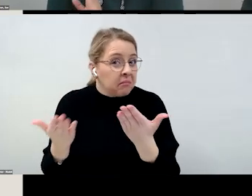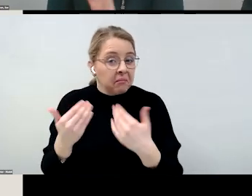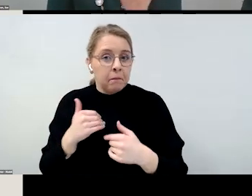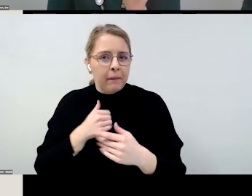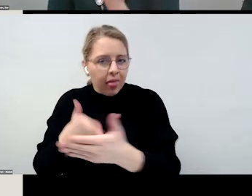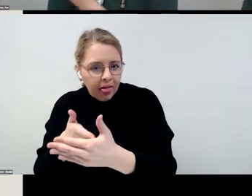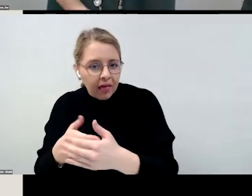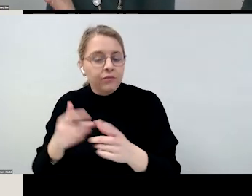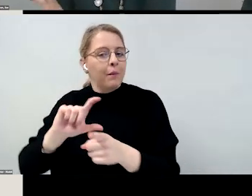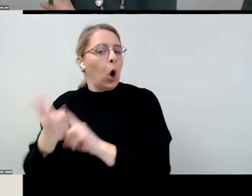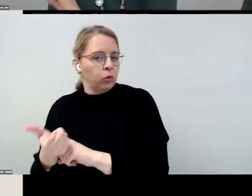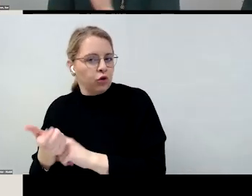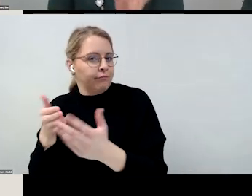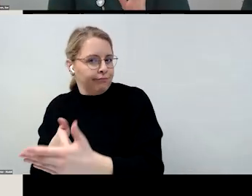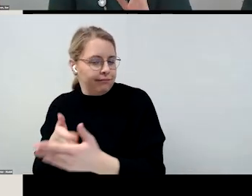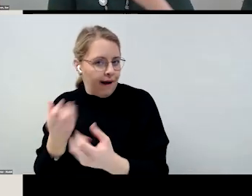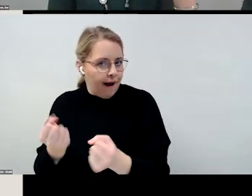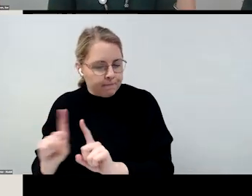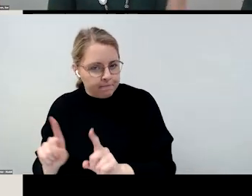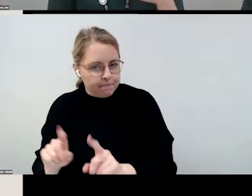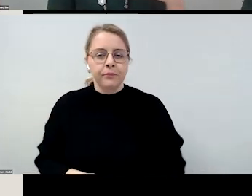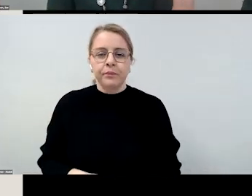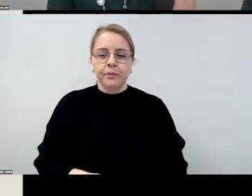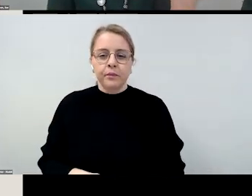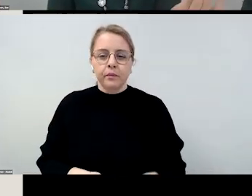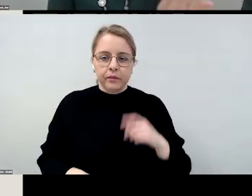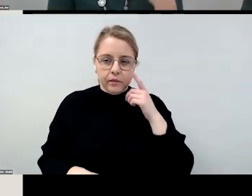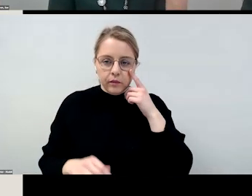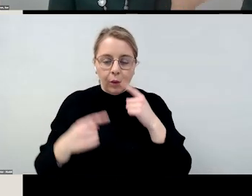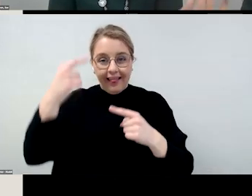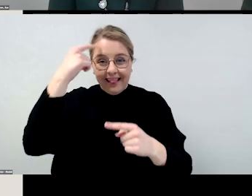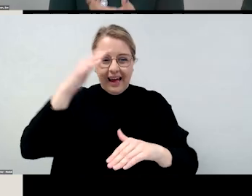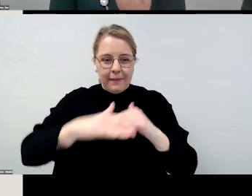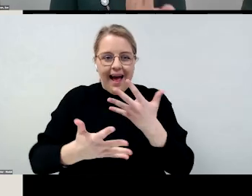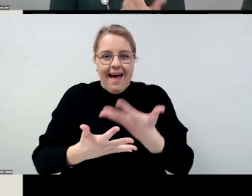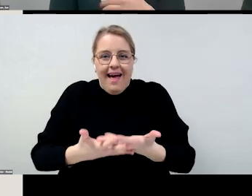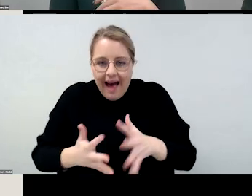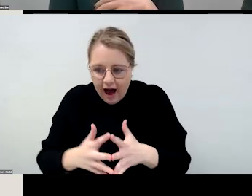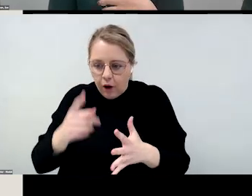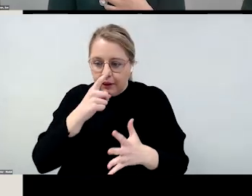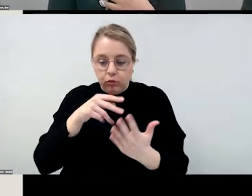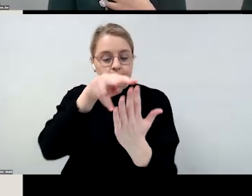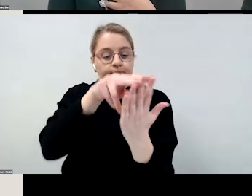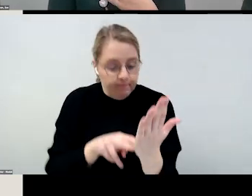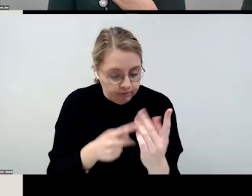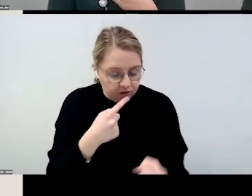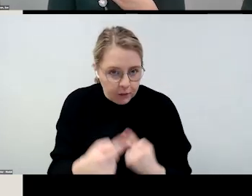through the healthcare access system, and we're also thinking about the way that people are interacting with the information in that